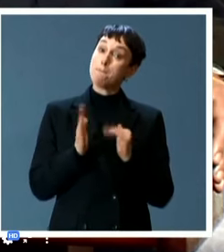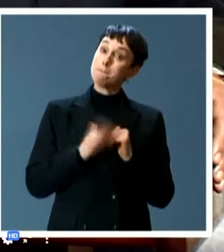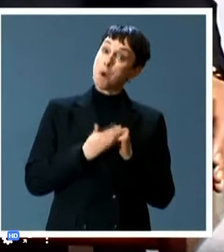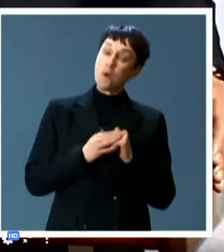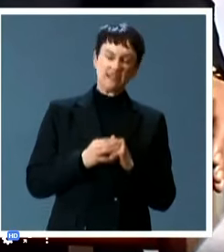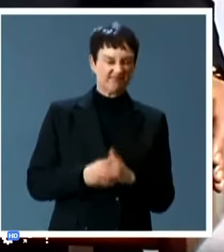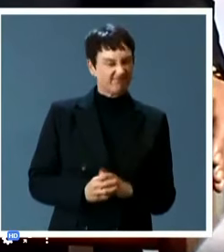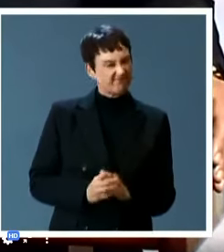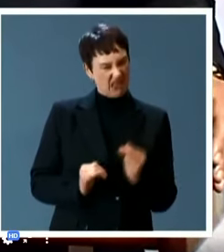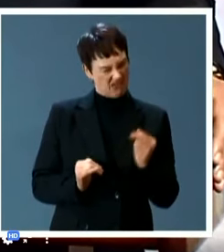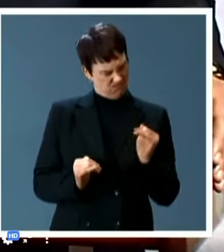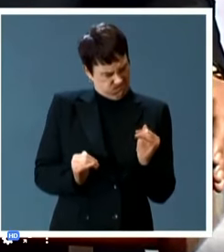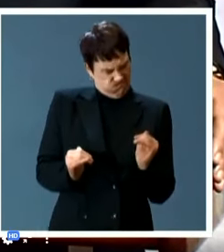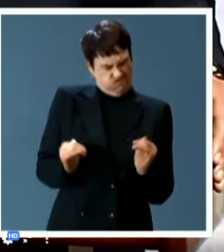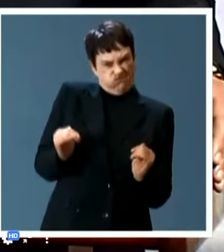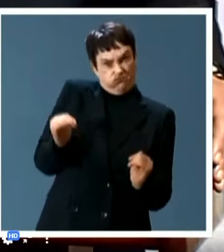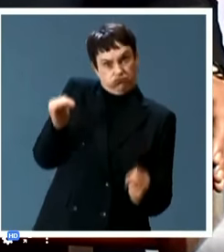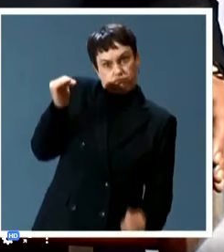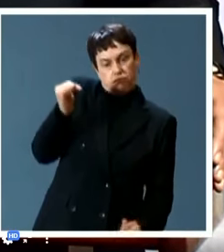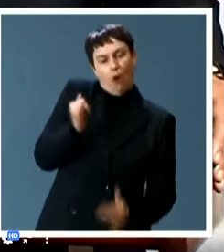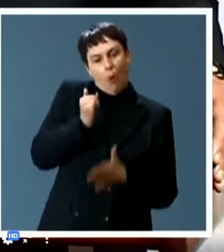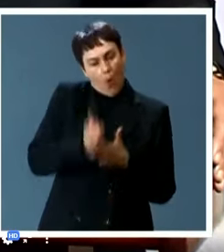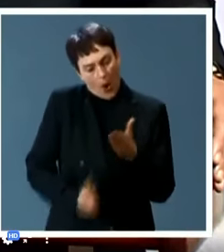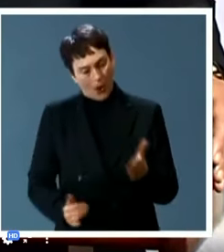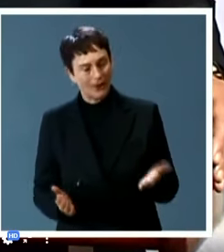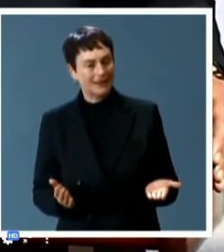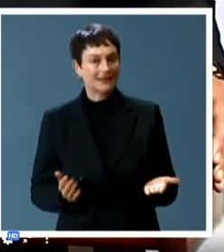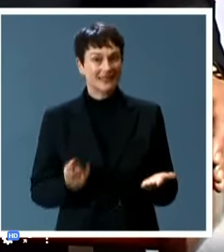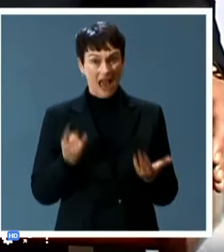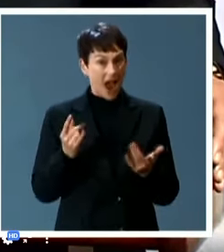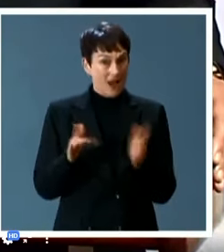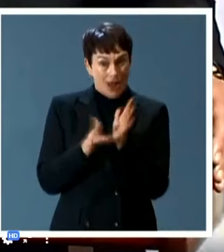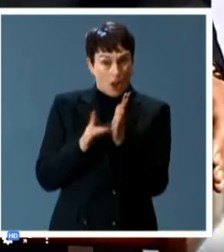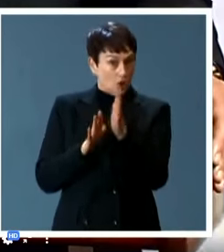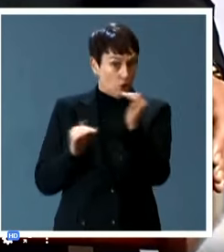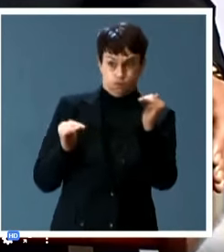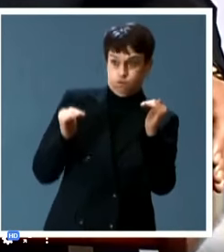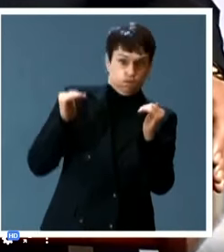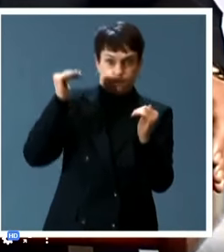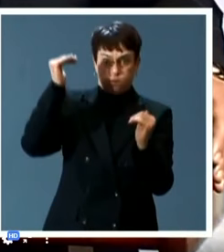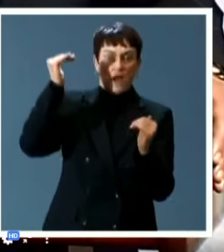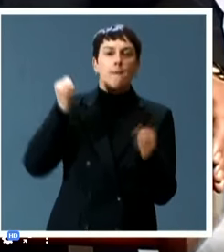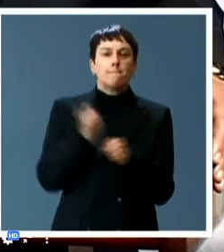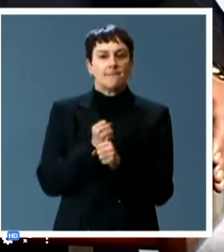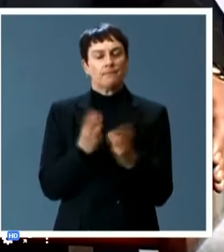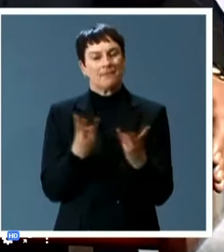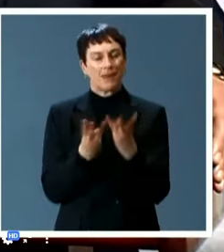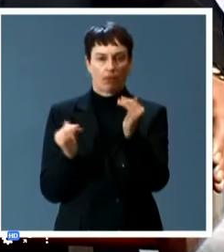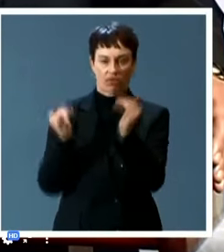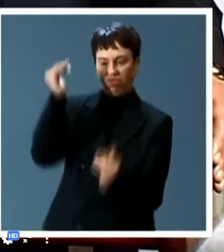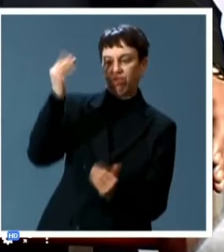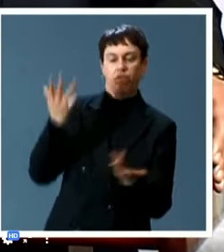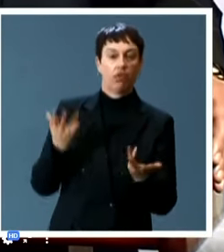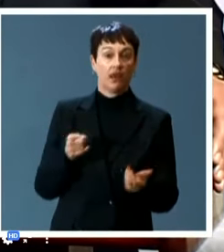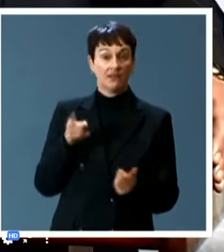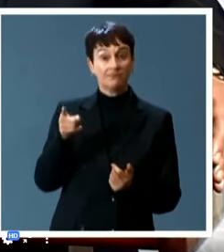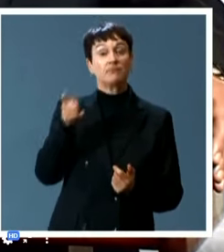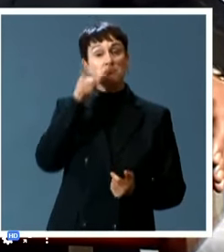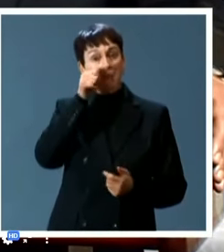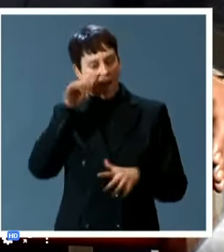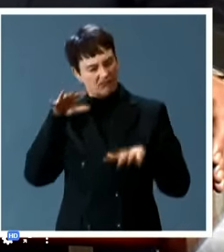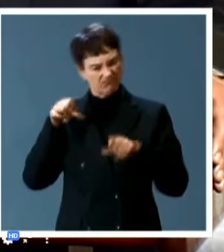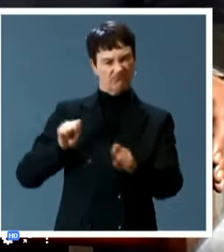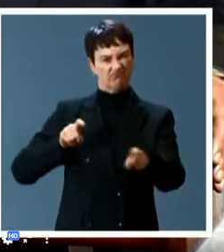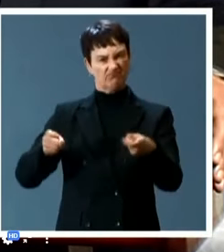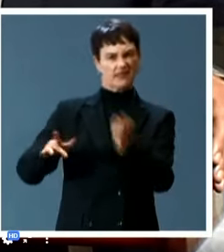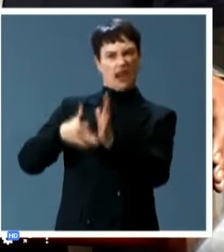developments in today's tech and innovation hubs are cause for serious concern. The heavily male-dominated tech industry is not only missing